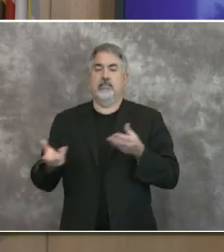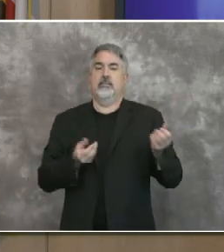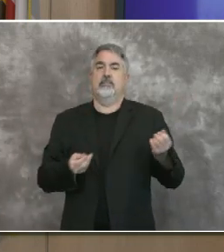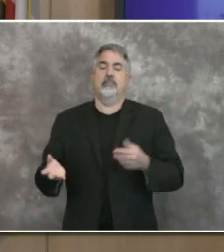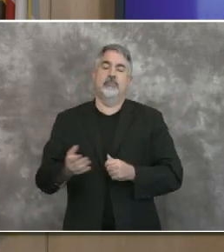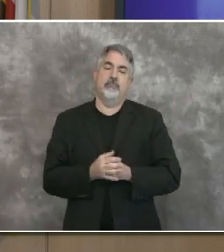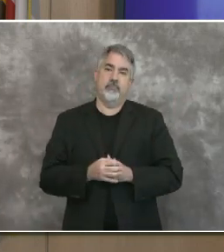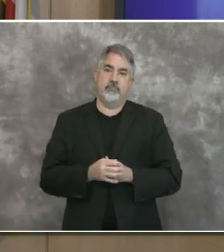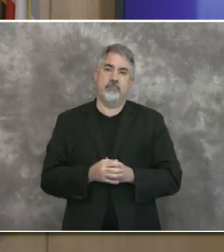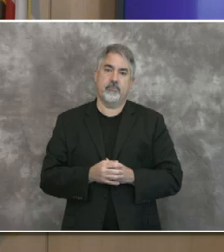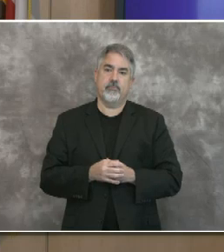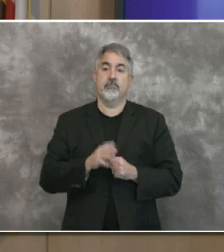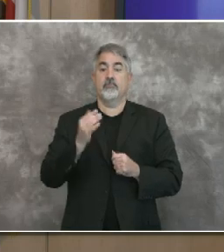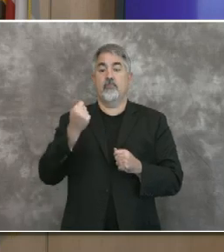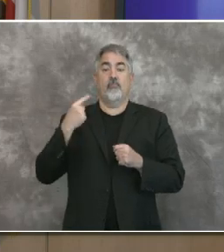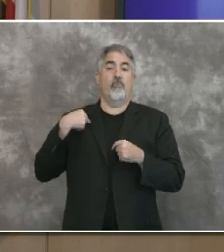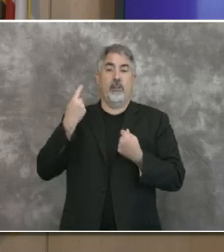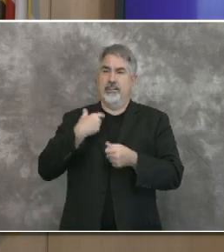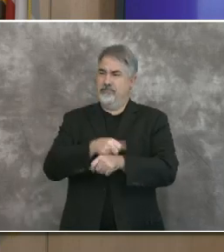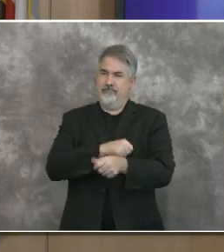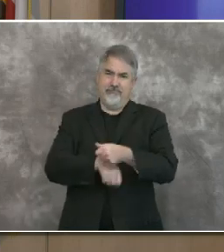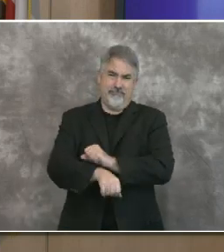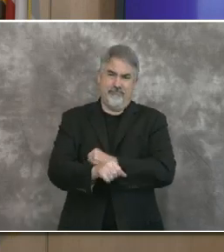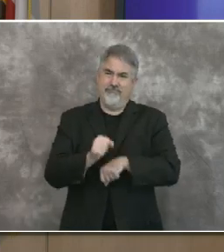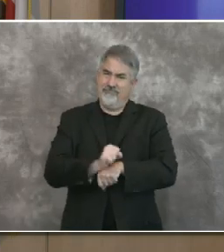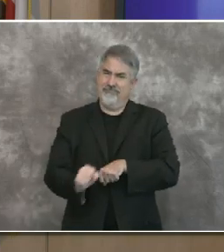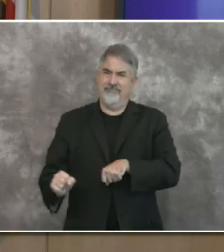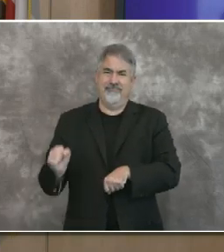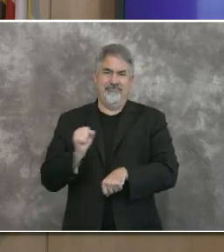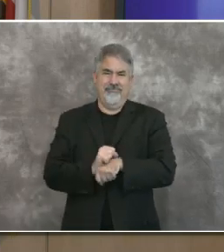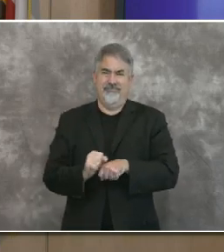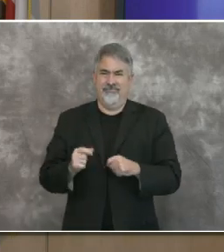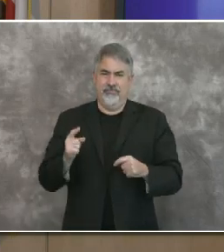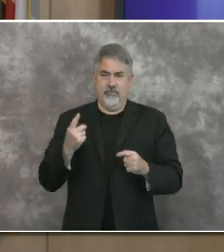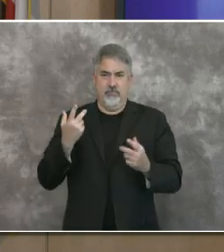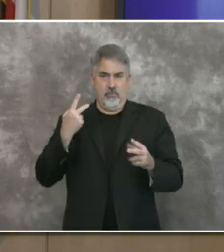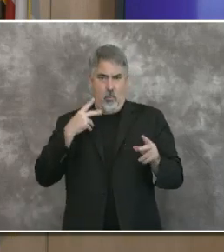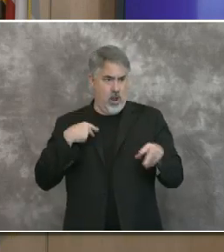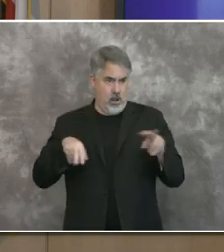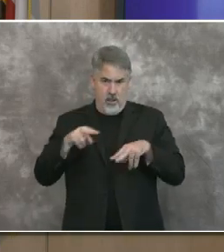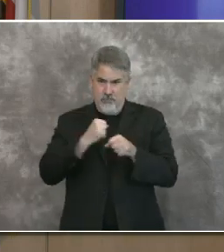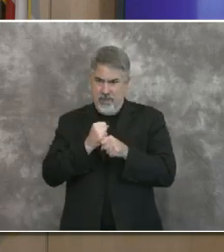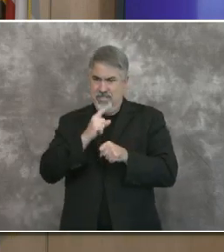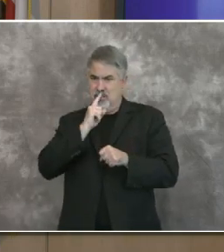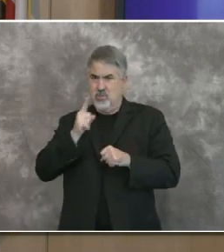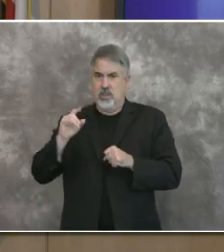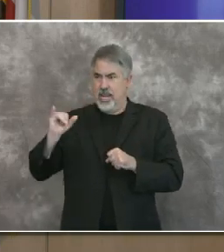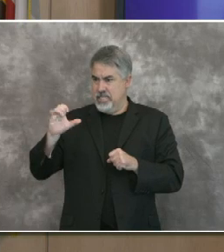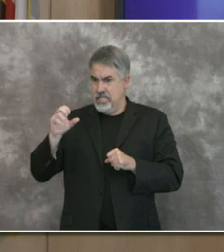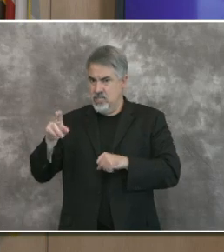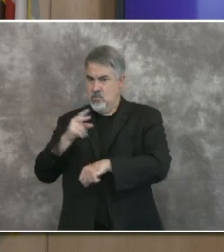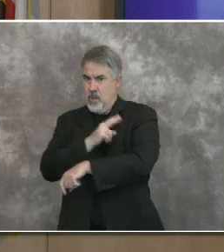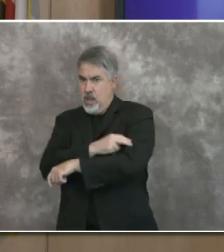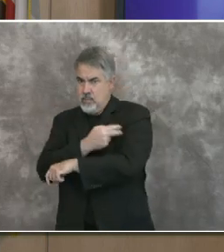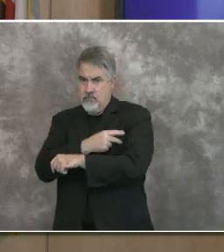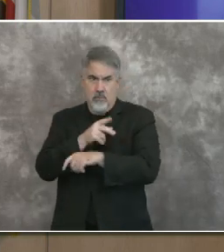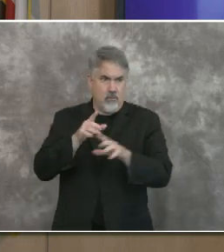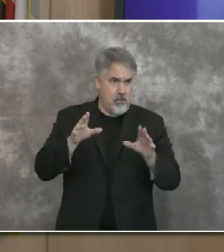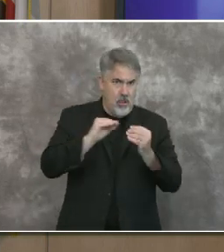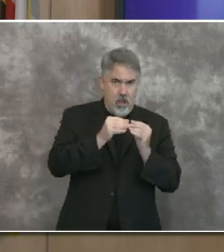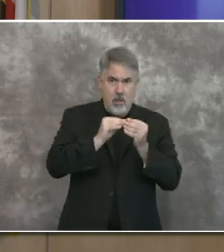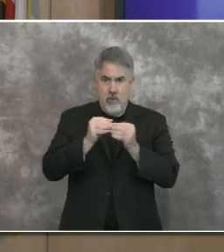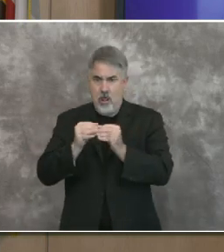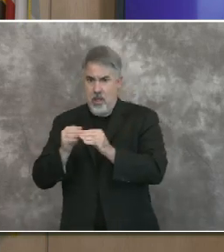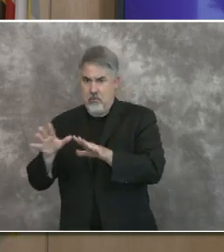all of our efforts around ensuring the capacity of our healthcare system continue, both monitoring ICU utilization and total healthcare system